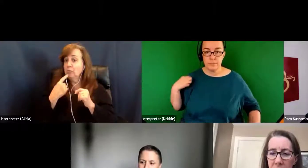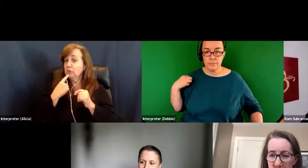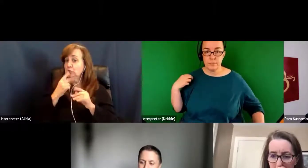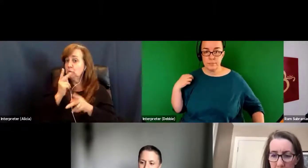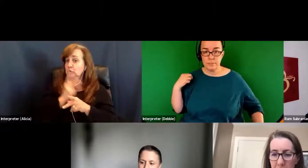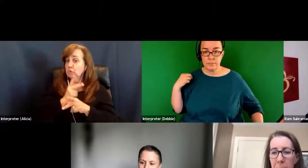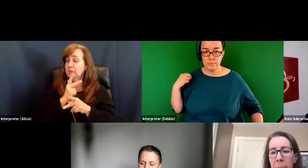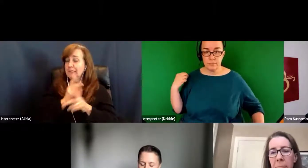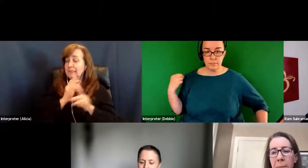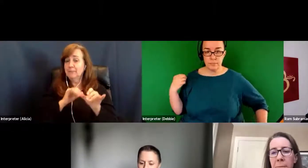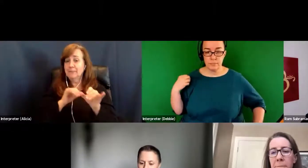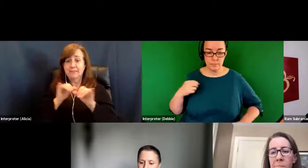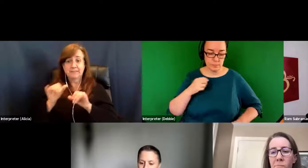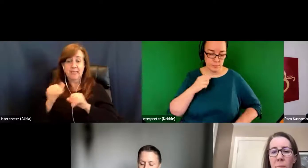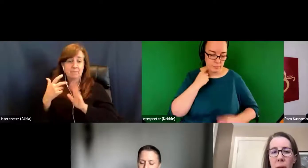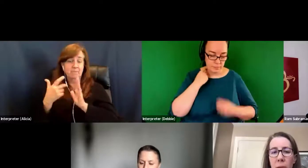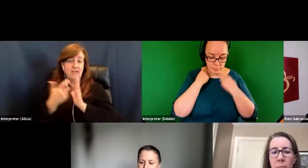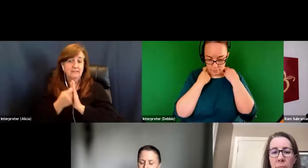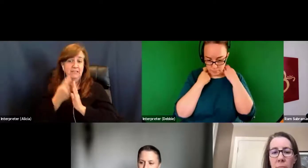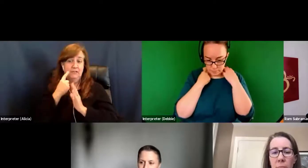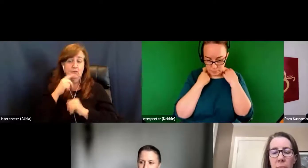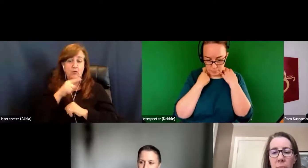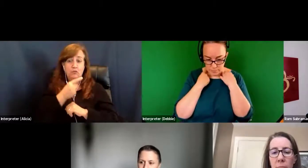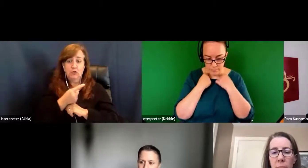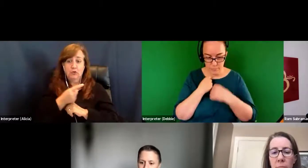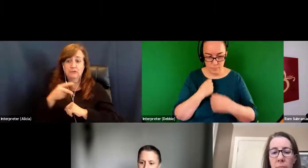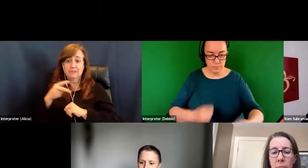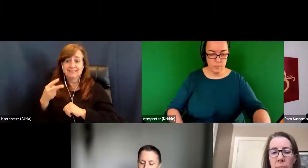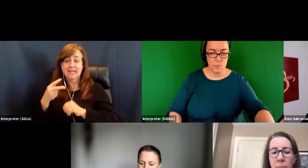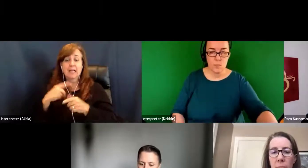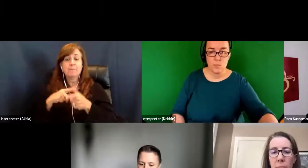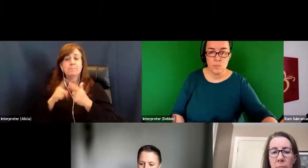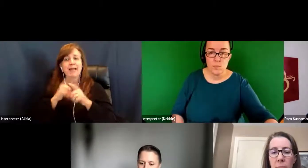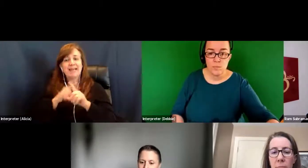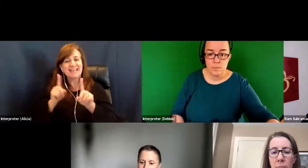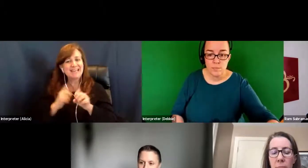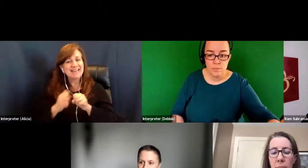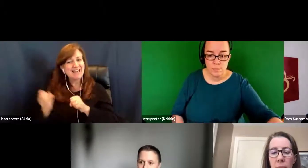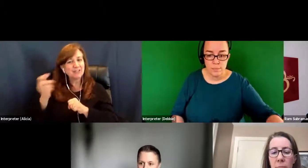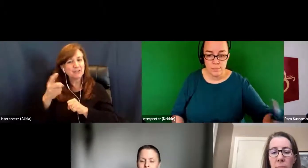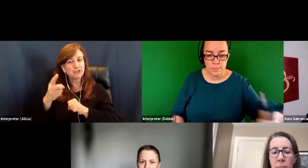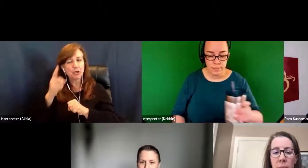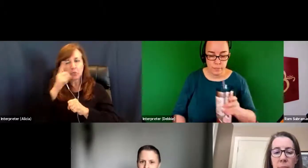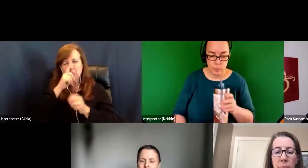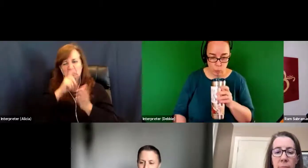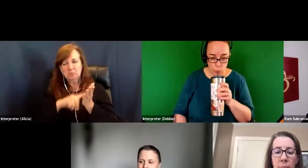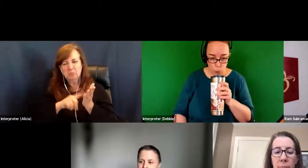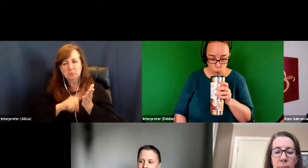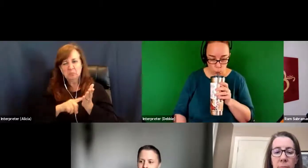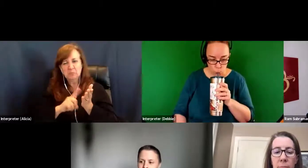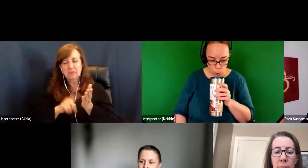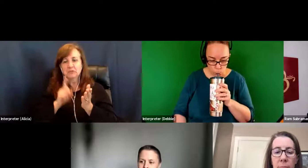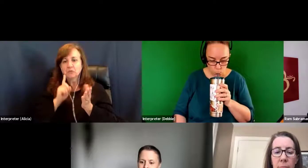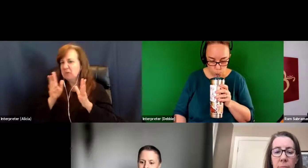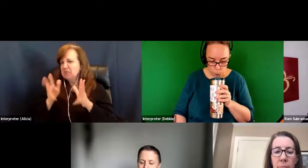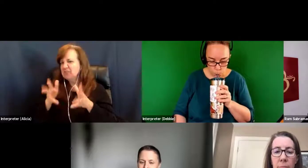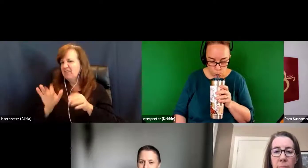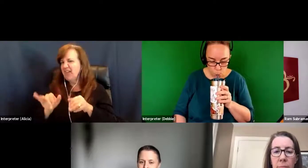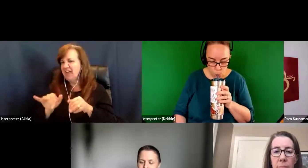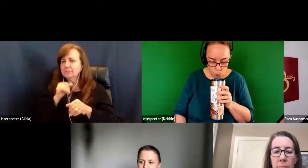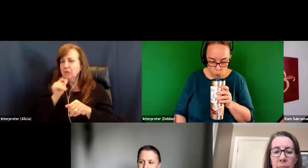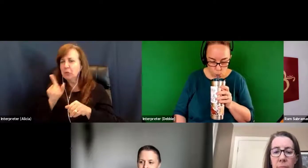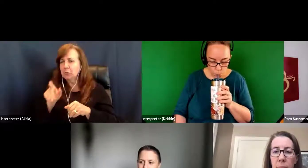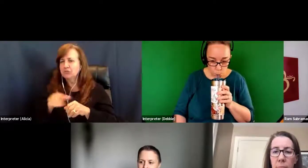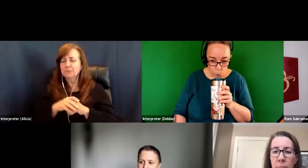for first and second. Next year will have to be explored. We'll just leave the comment at that. This